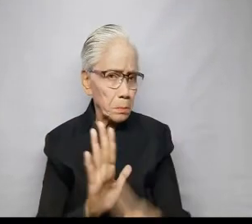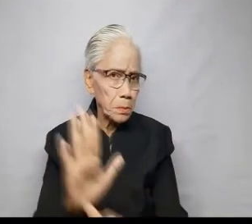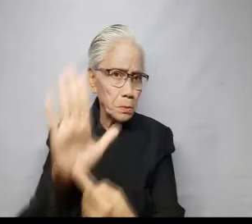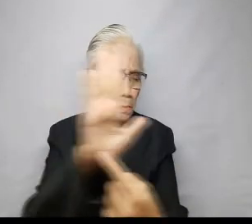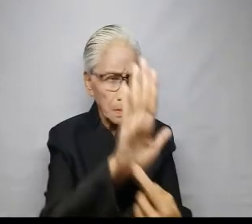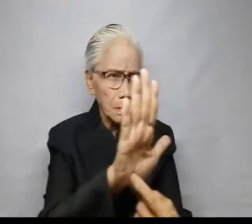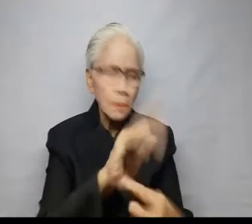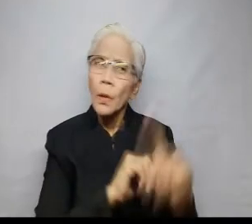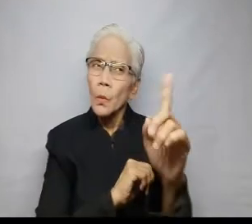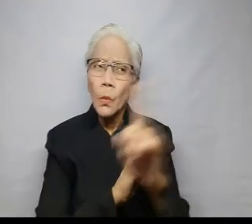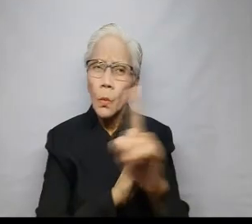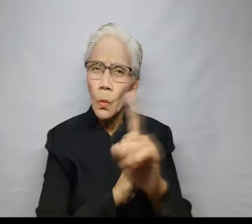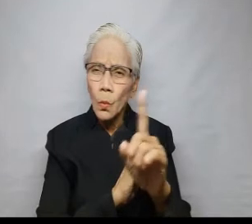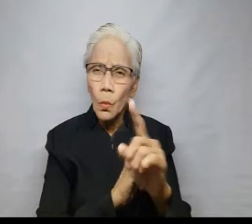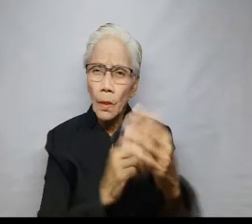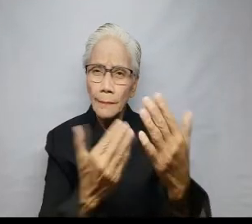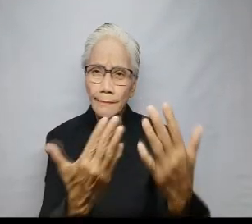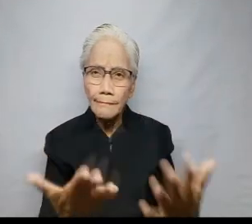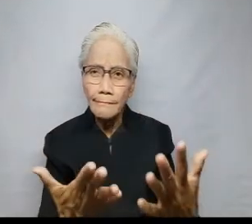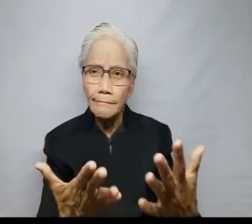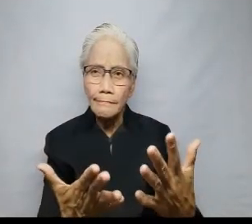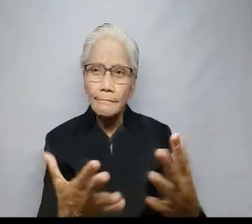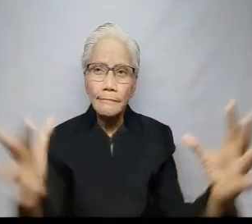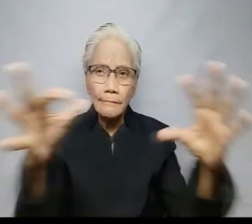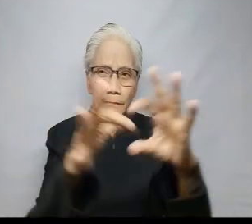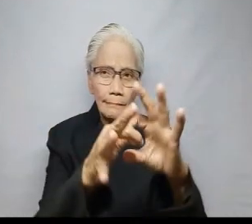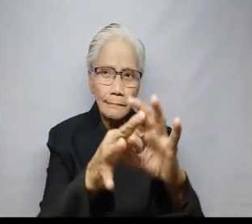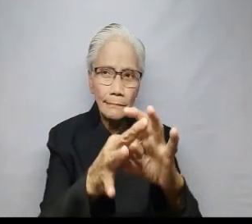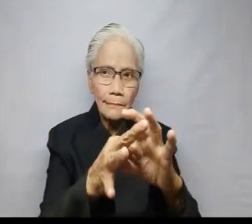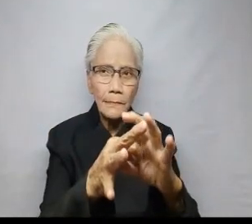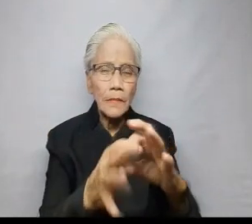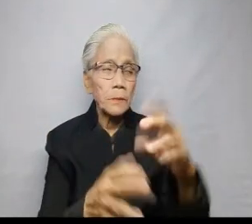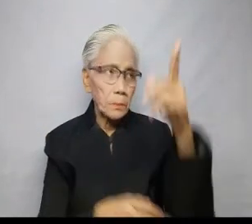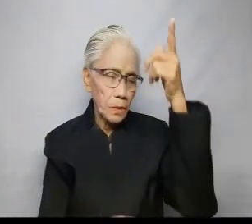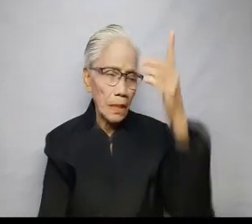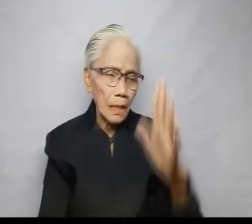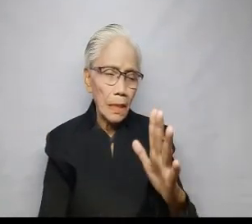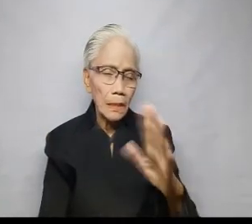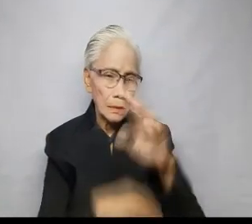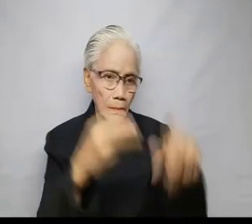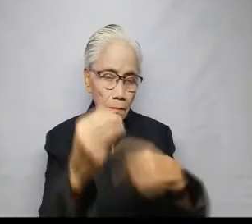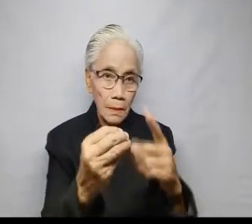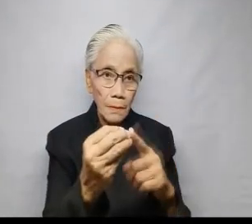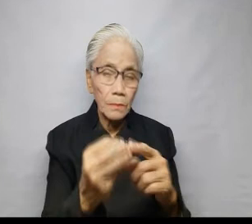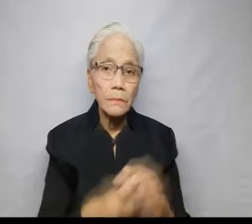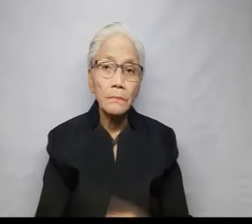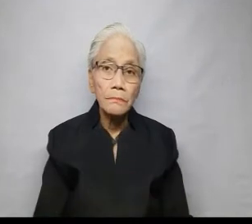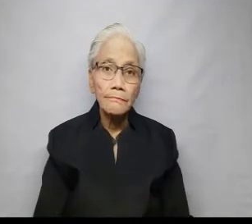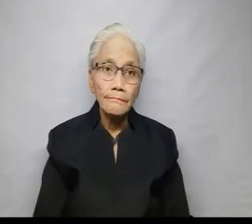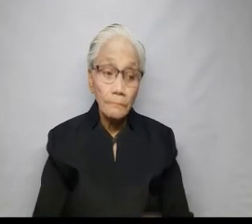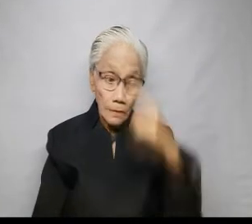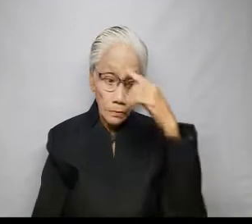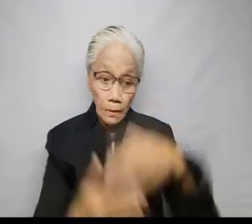Calcutta exhibits for us what foot binding for God and for love is all about.